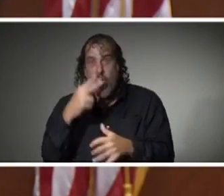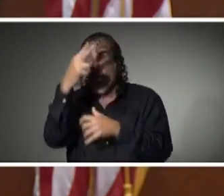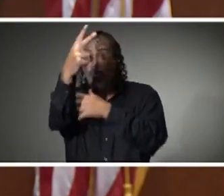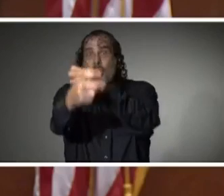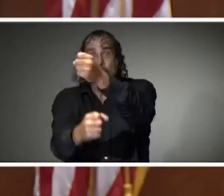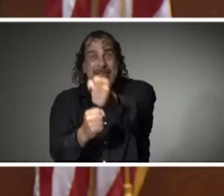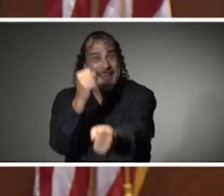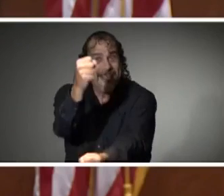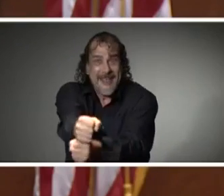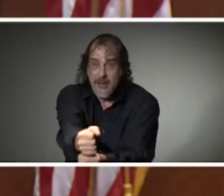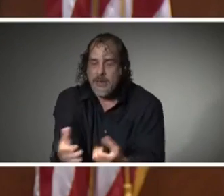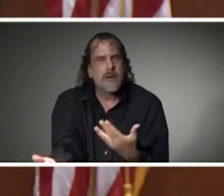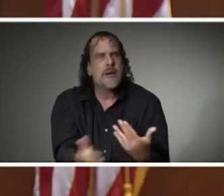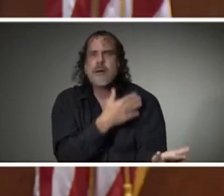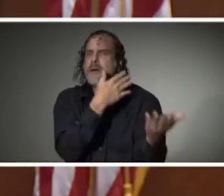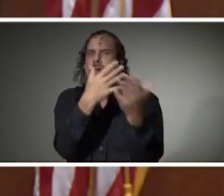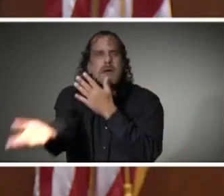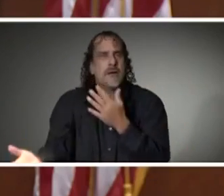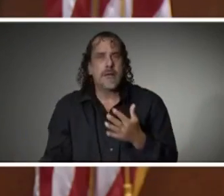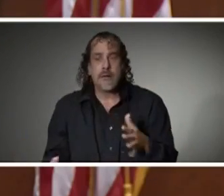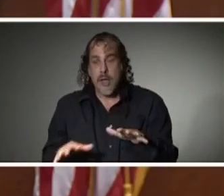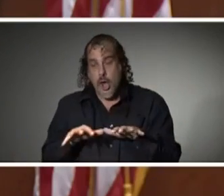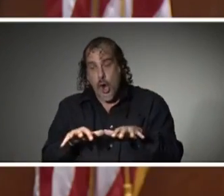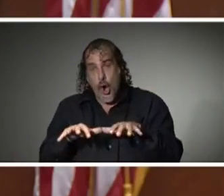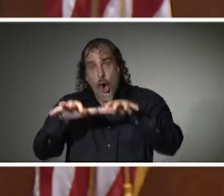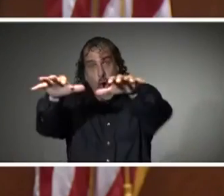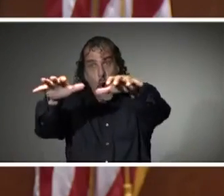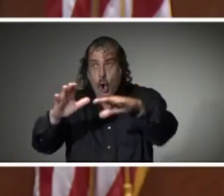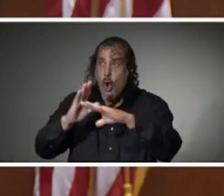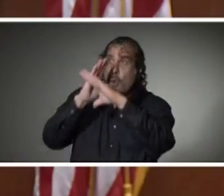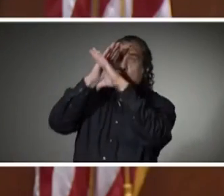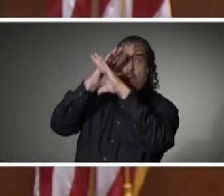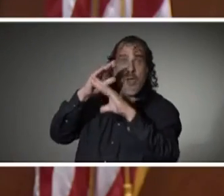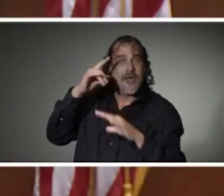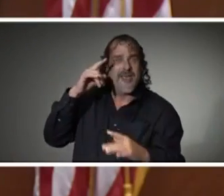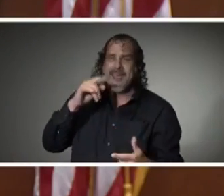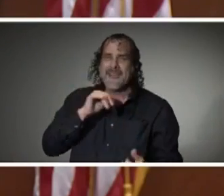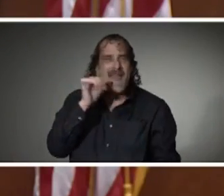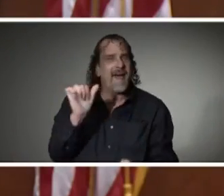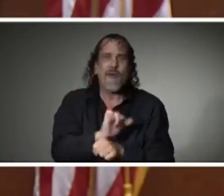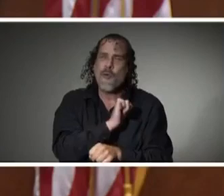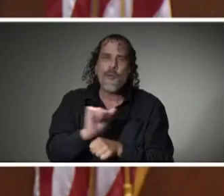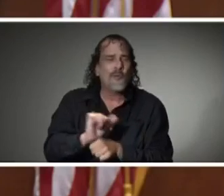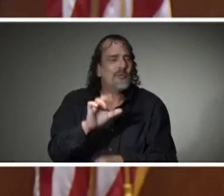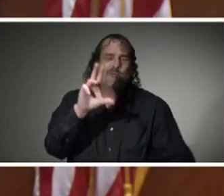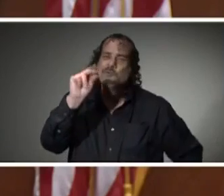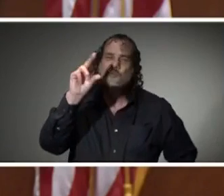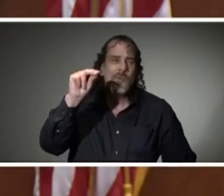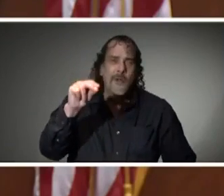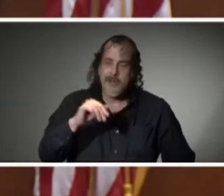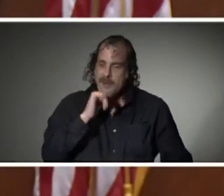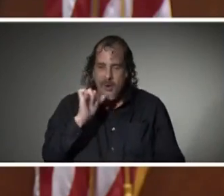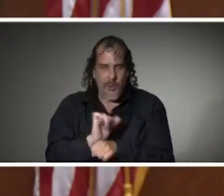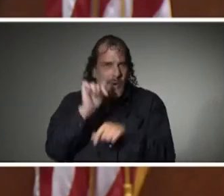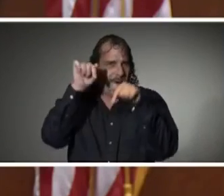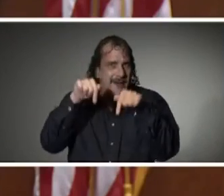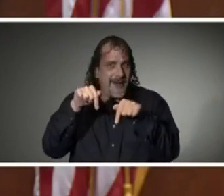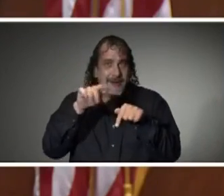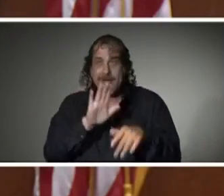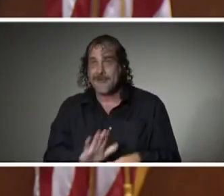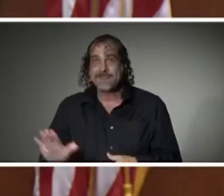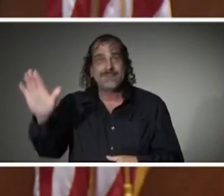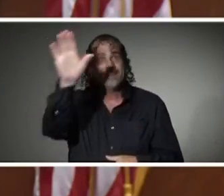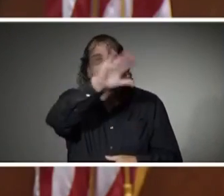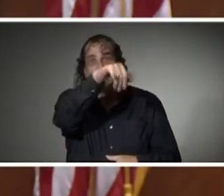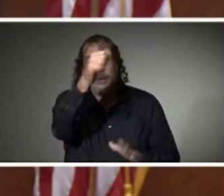3 years? Herd immunity as a solution does not work. It doesn't work in our state, and I don't believe it